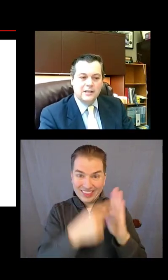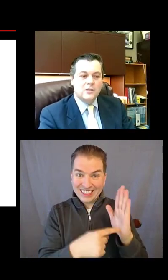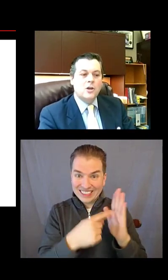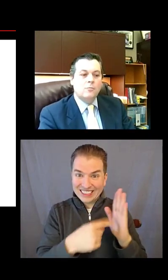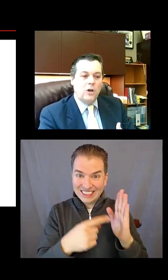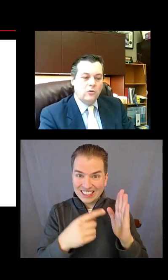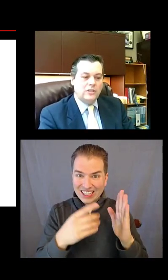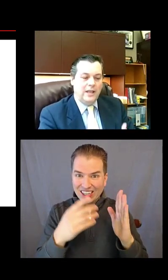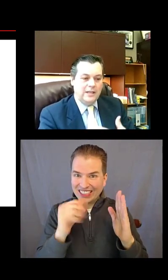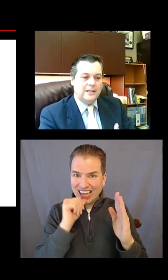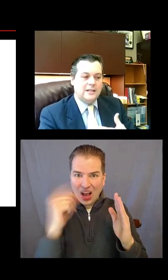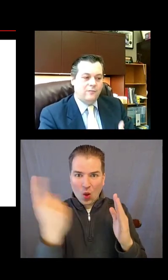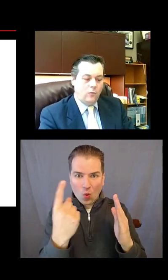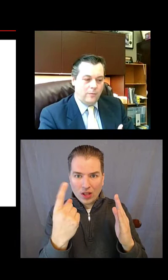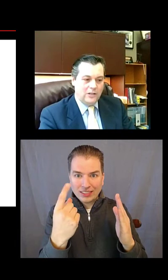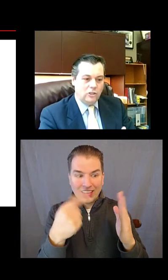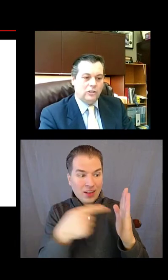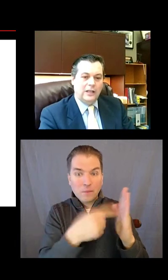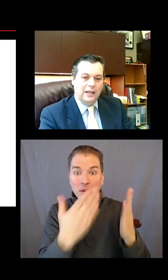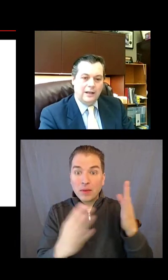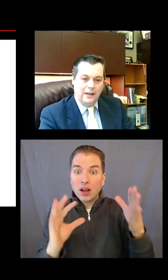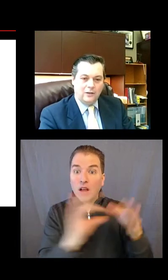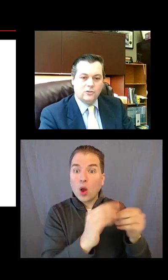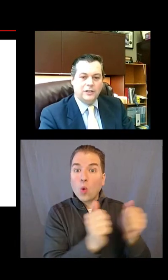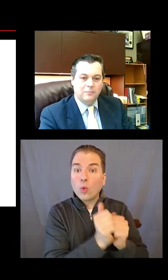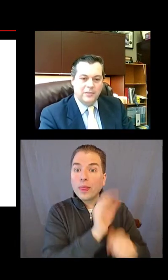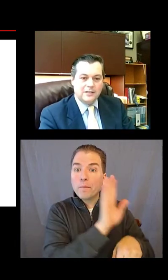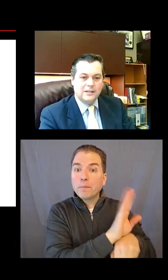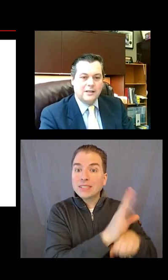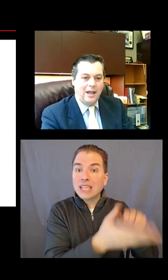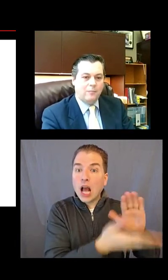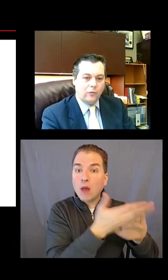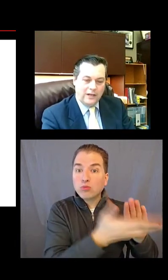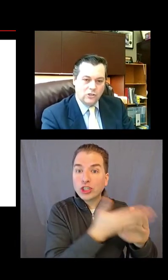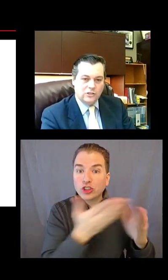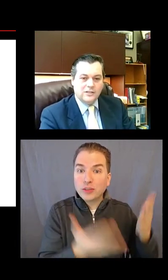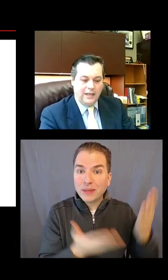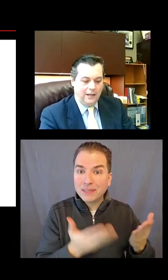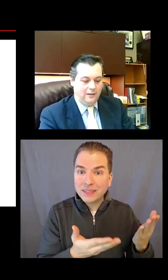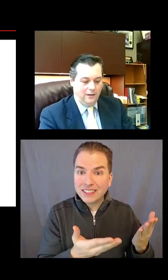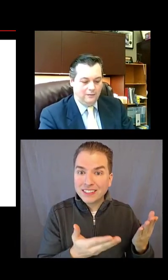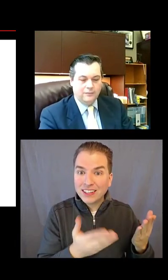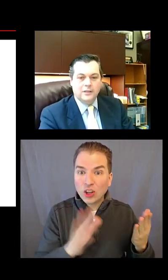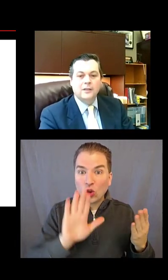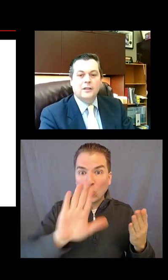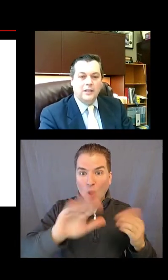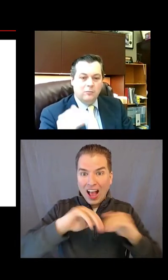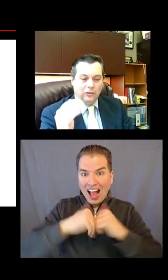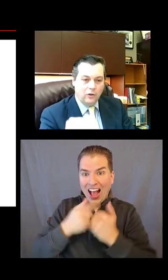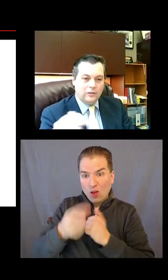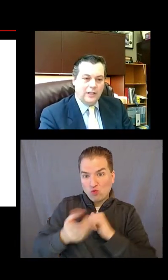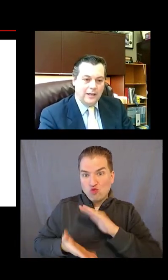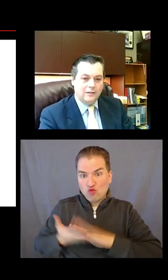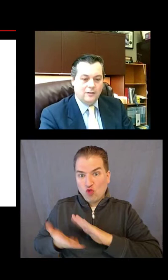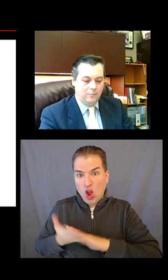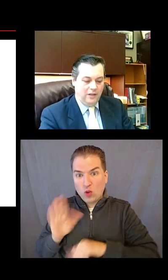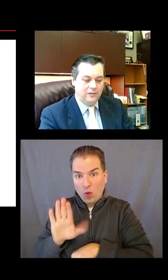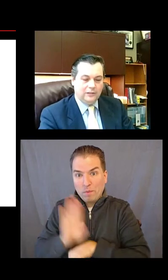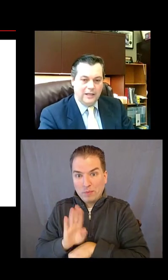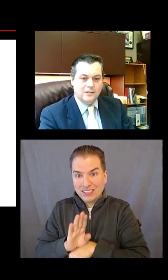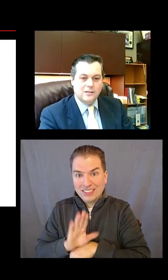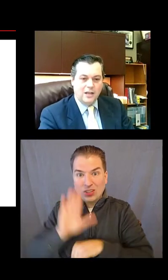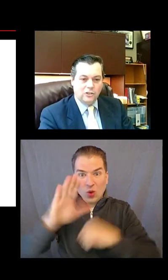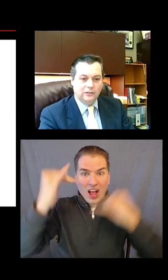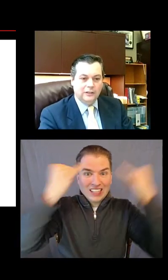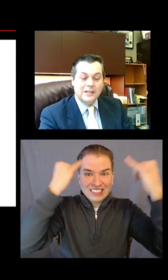it's the post-entity formation and actually business operation side of the below the line, above